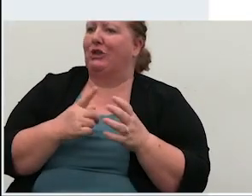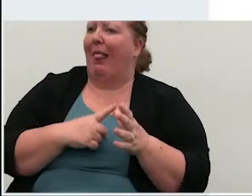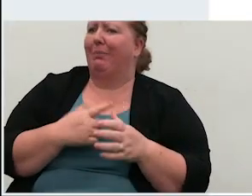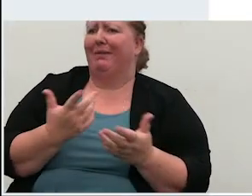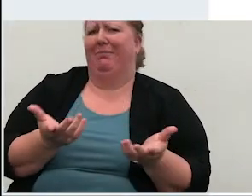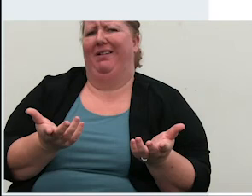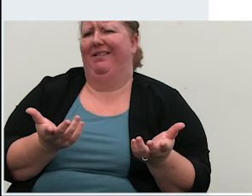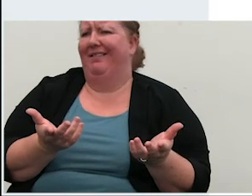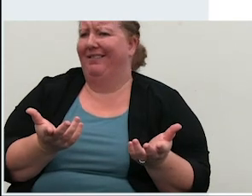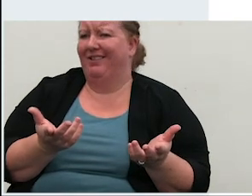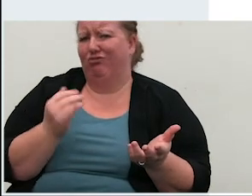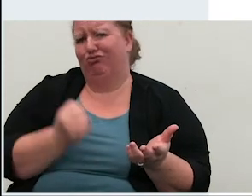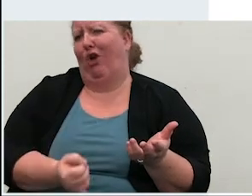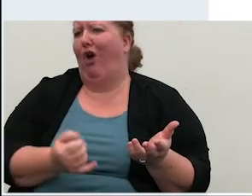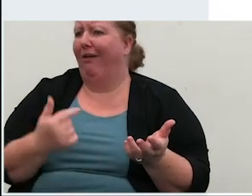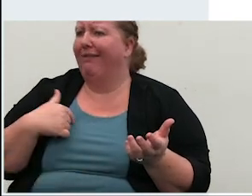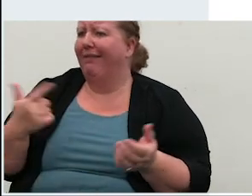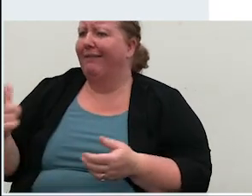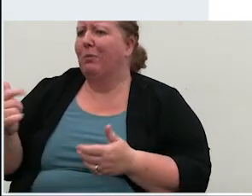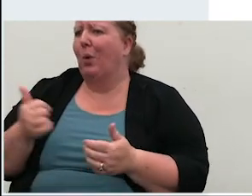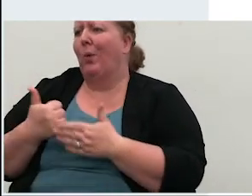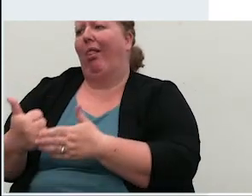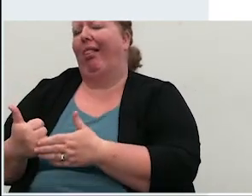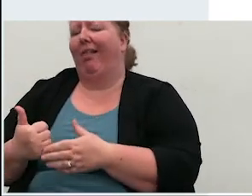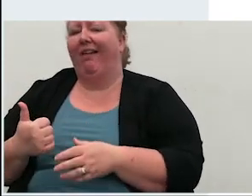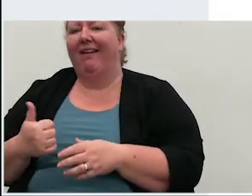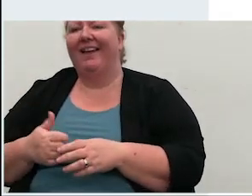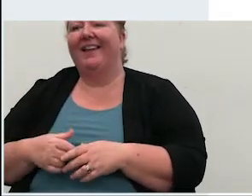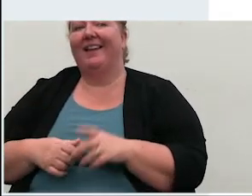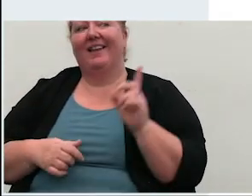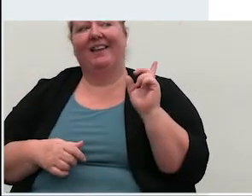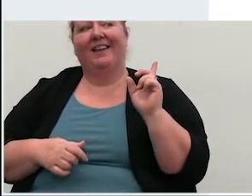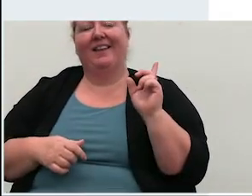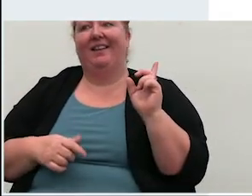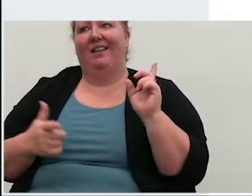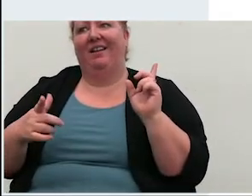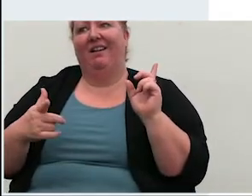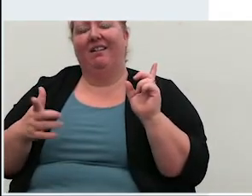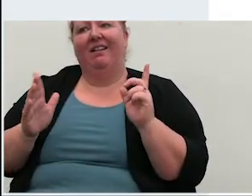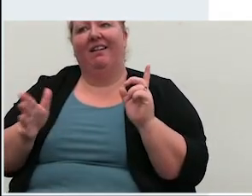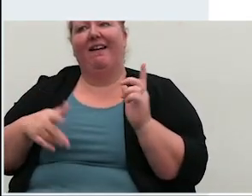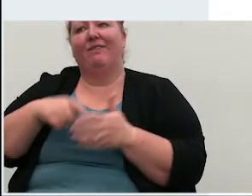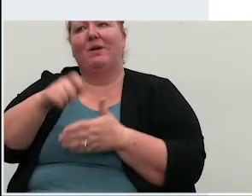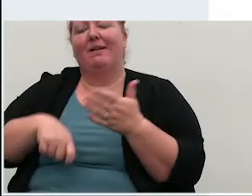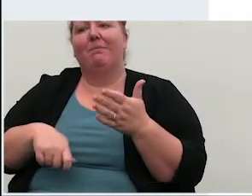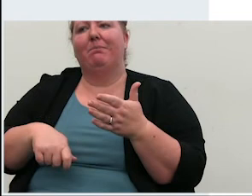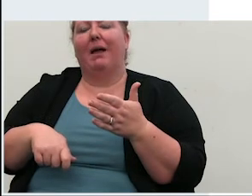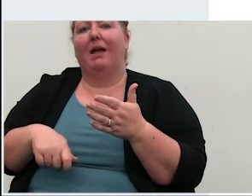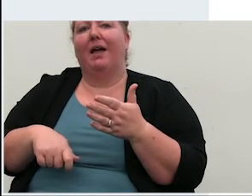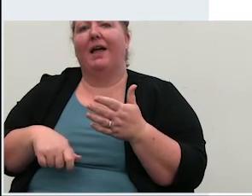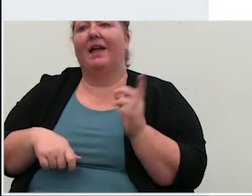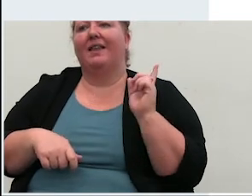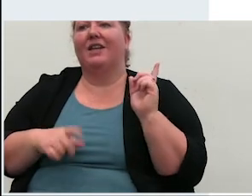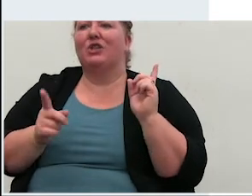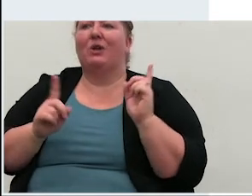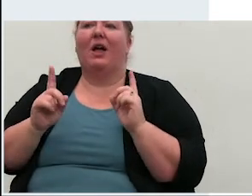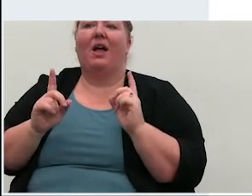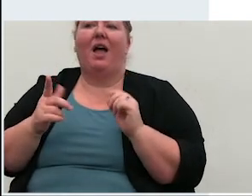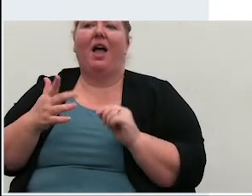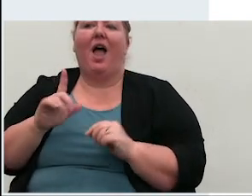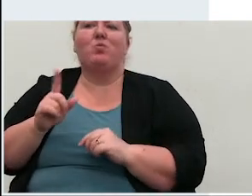more wrong. This one, I'm actually getting to the point where I'm going to have to buy a vacuum furnace just to find out what